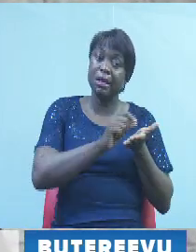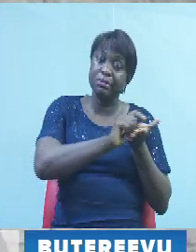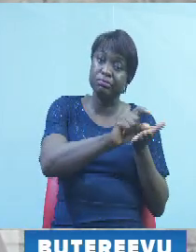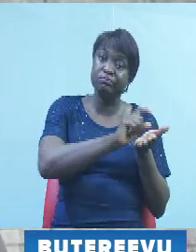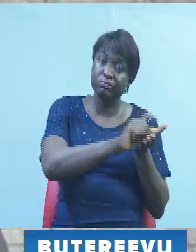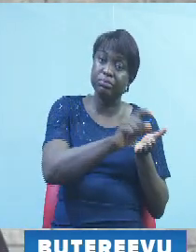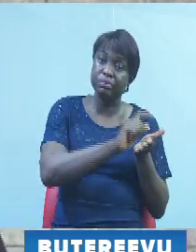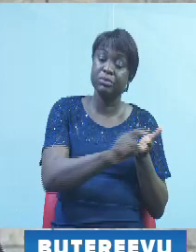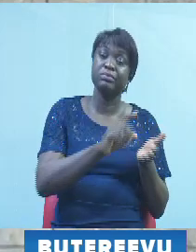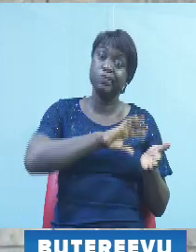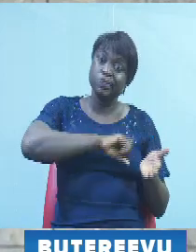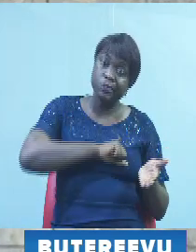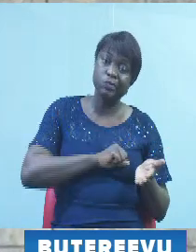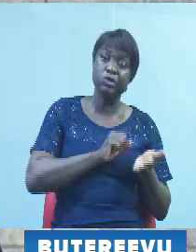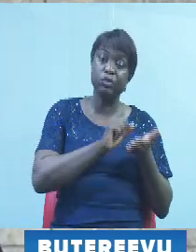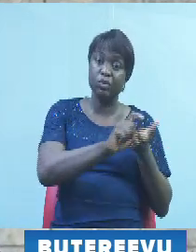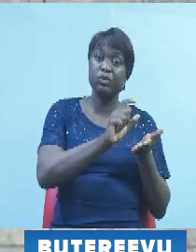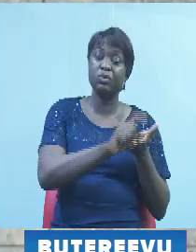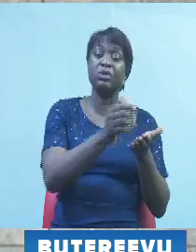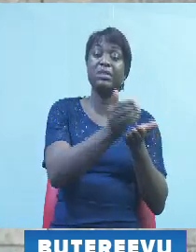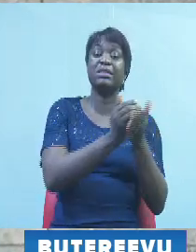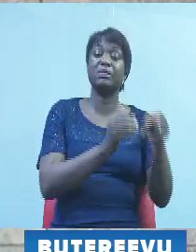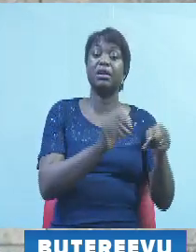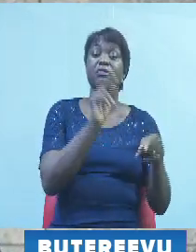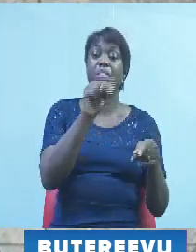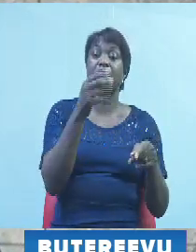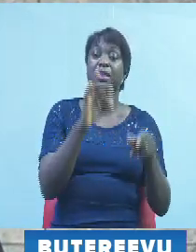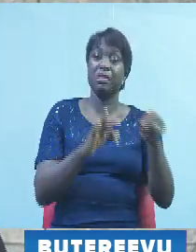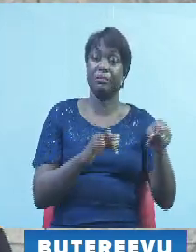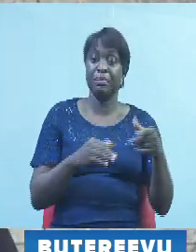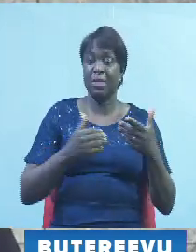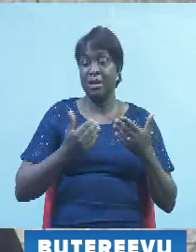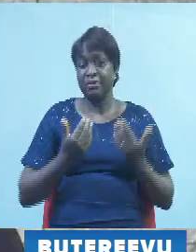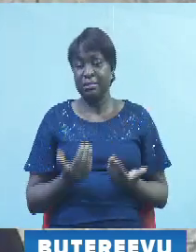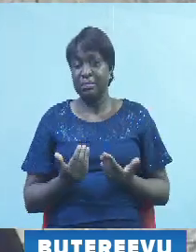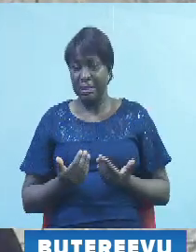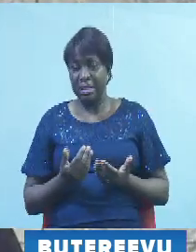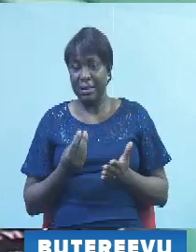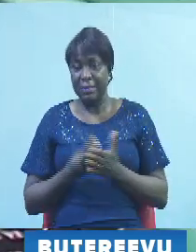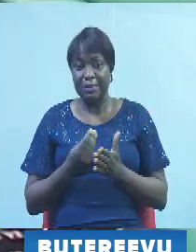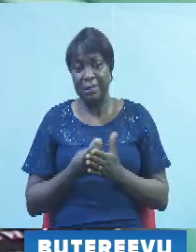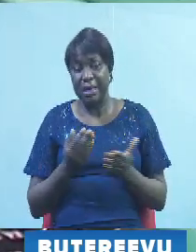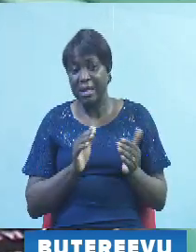mu bulumi ng'essaawa eno atuuse mu kiseera nga tasobola kubaako kasente